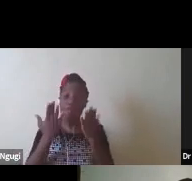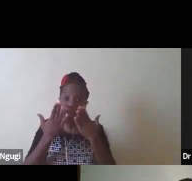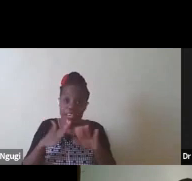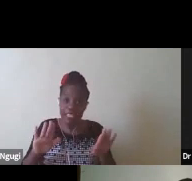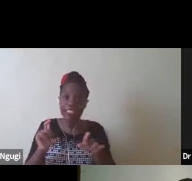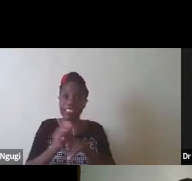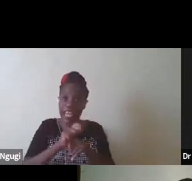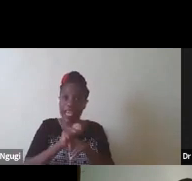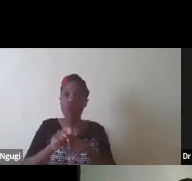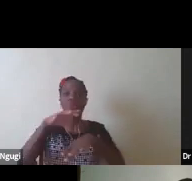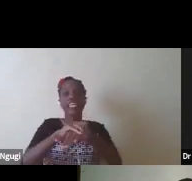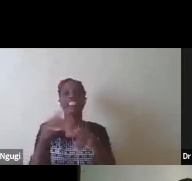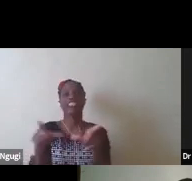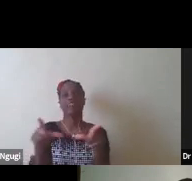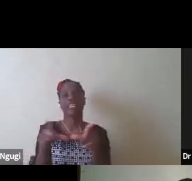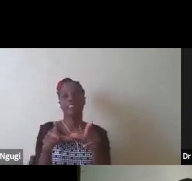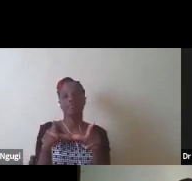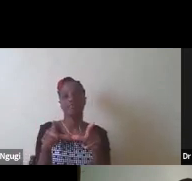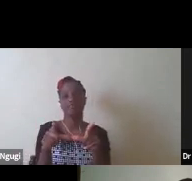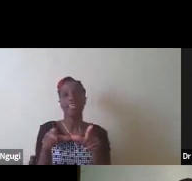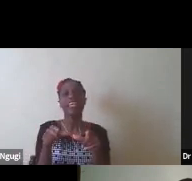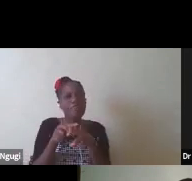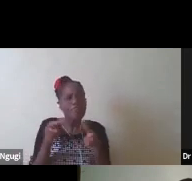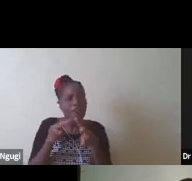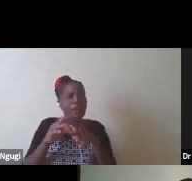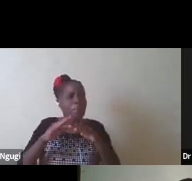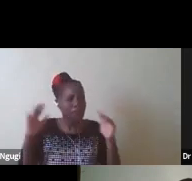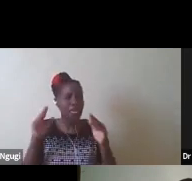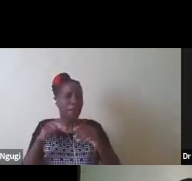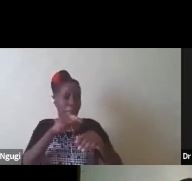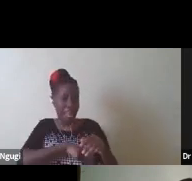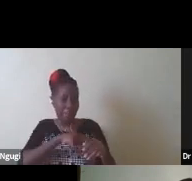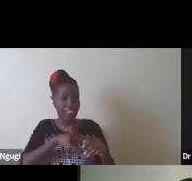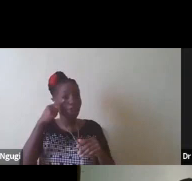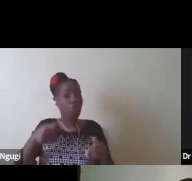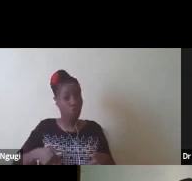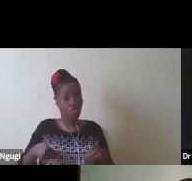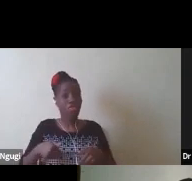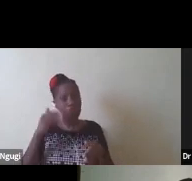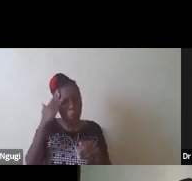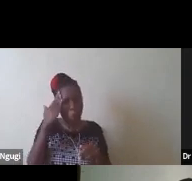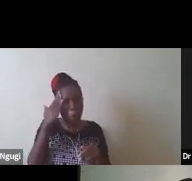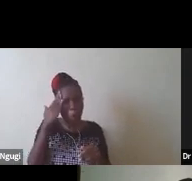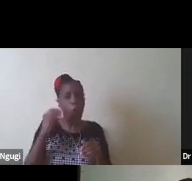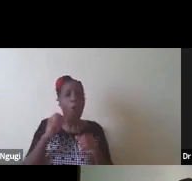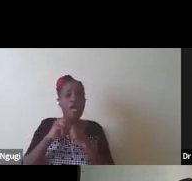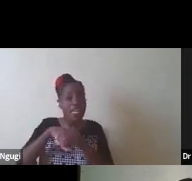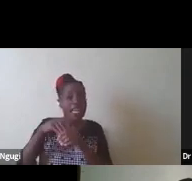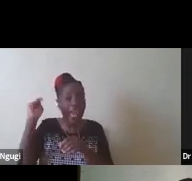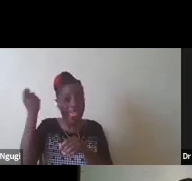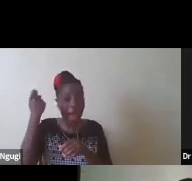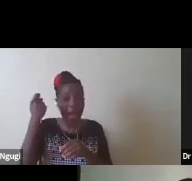you get a certificate. I think that would be a very big incentive. And in Kenya, they are saying that any nurse who wants to